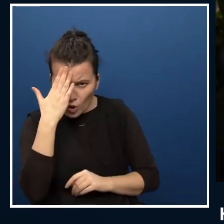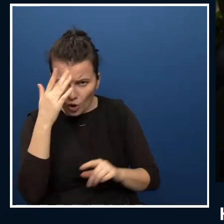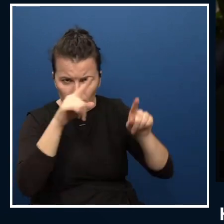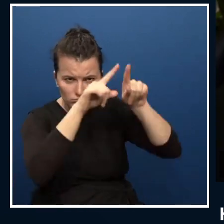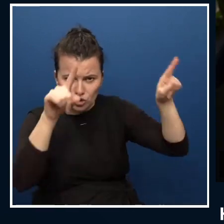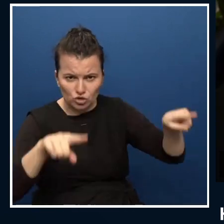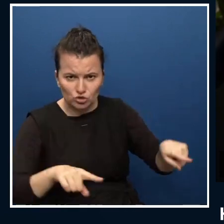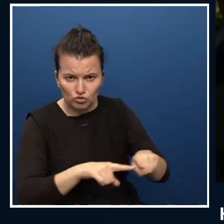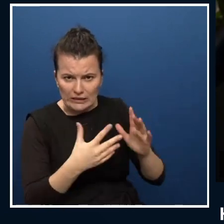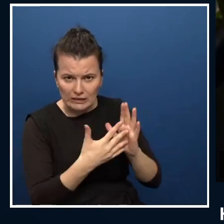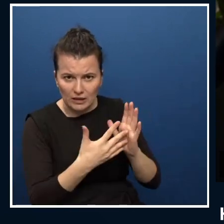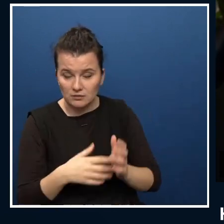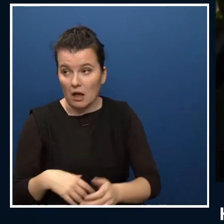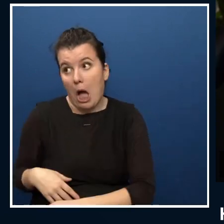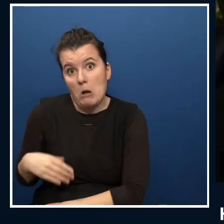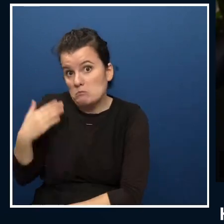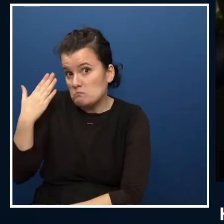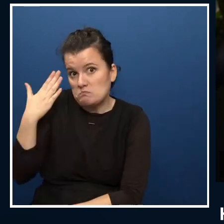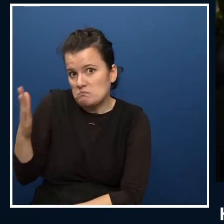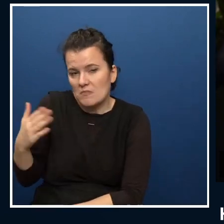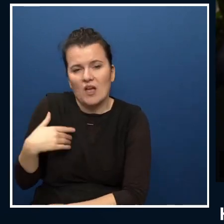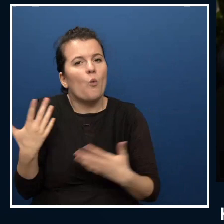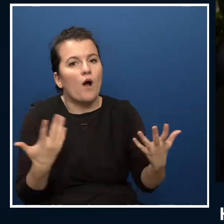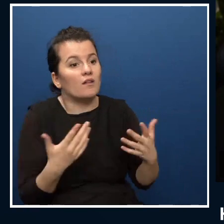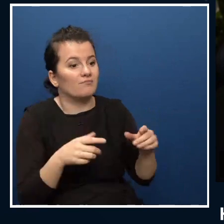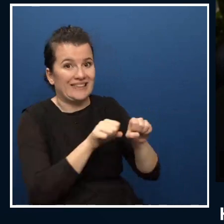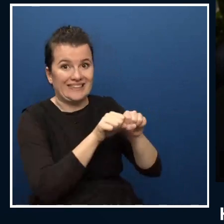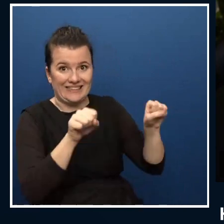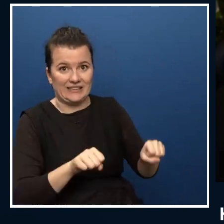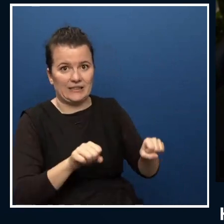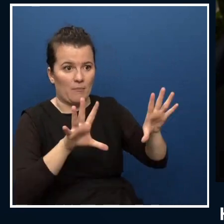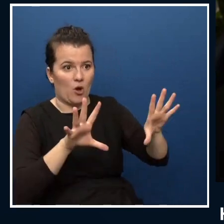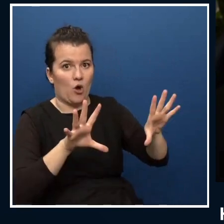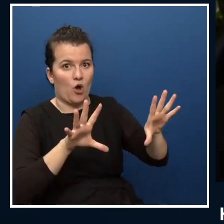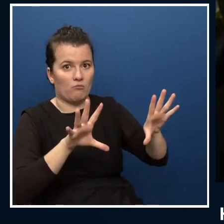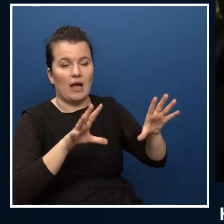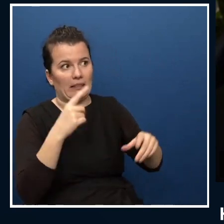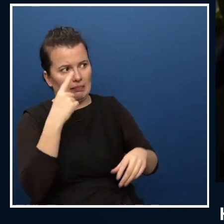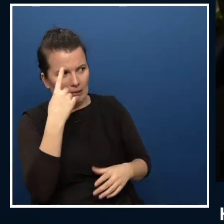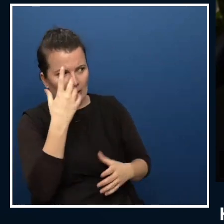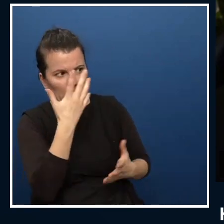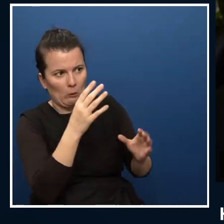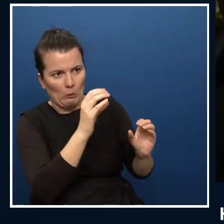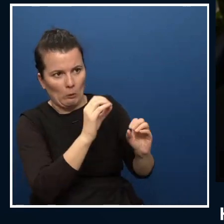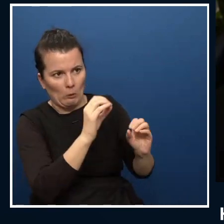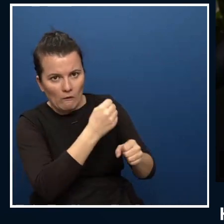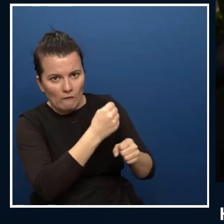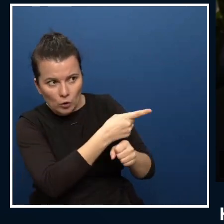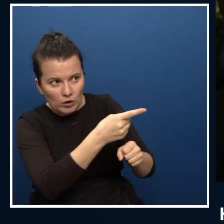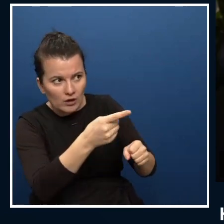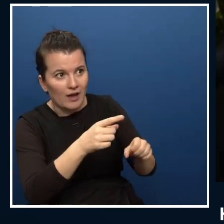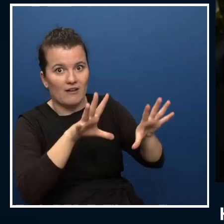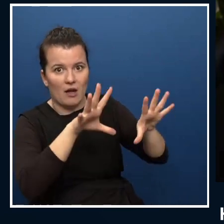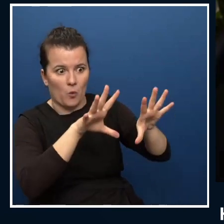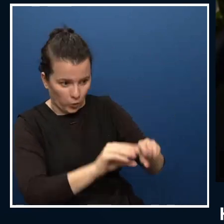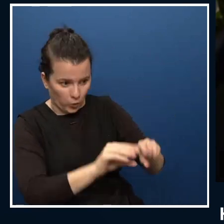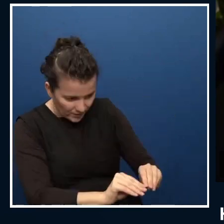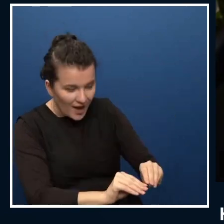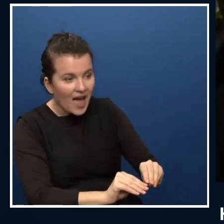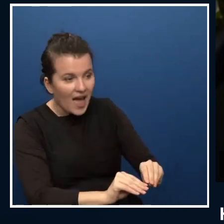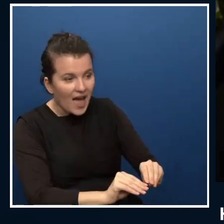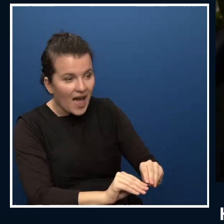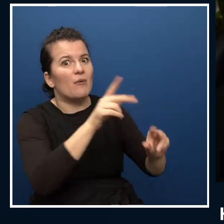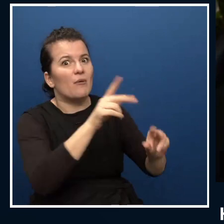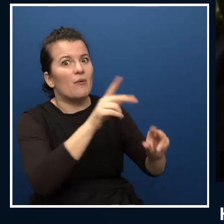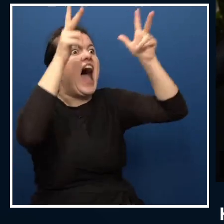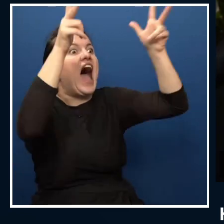when you turn a system off that you're not sure anyone uses, and you wait to see if anyone screams. Okay. So